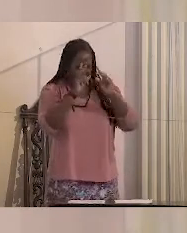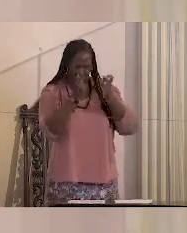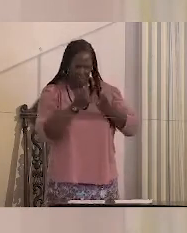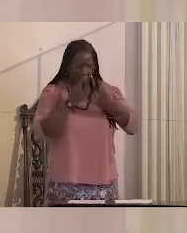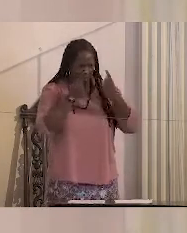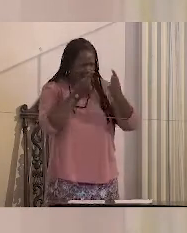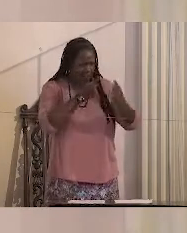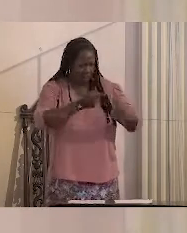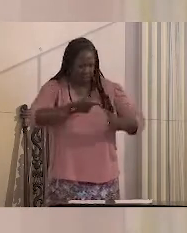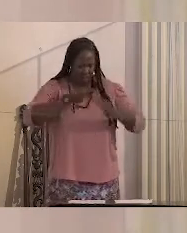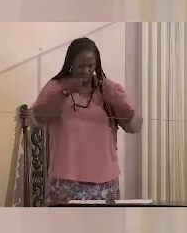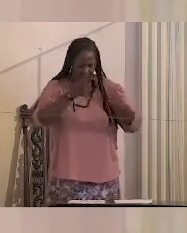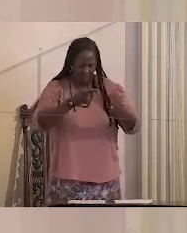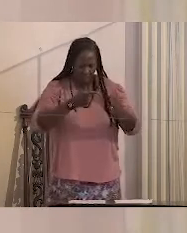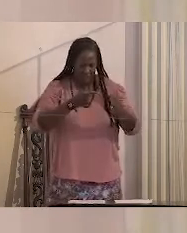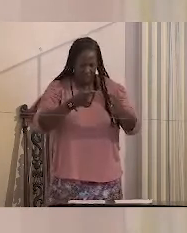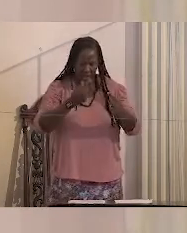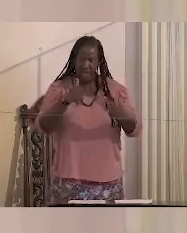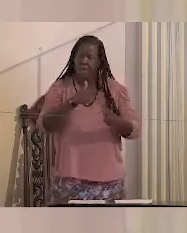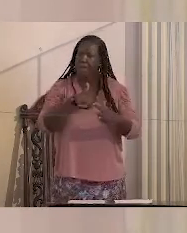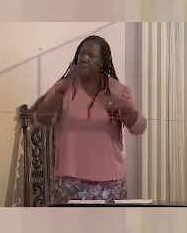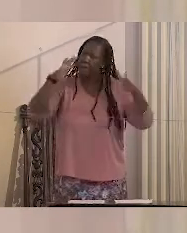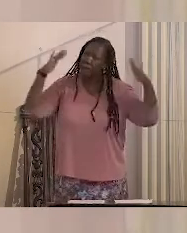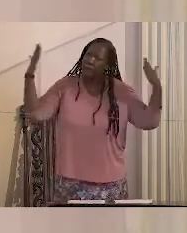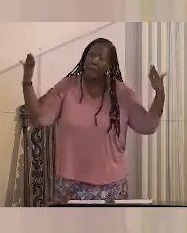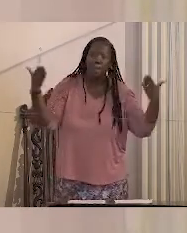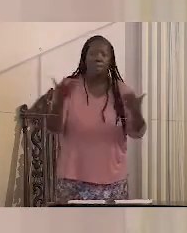May we bring both to this moment.